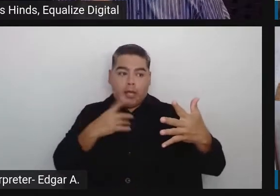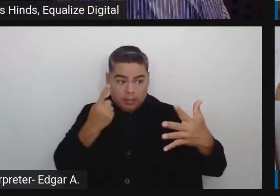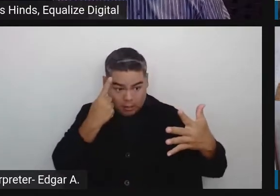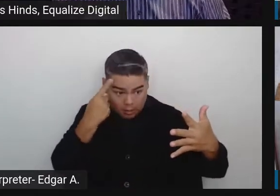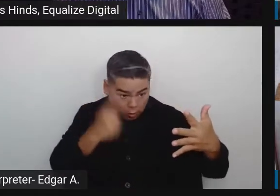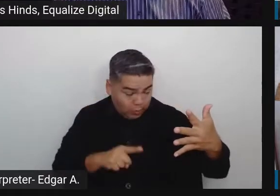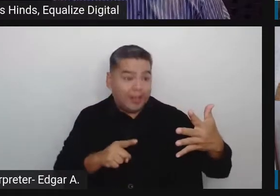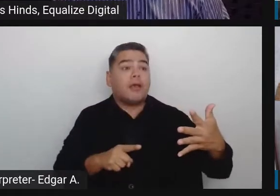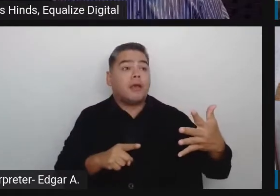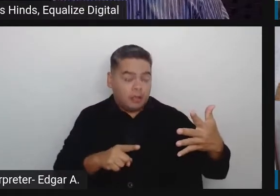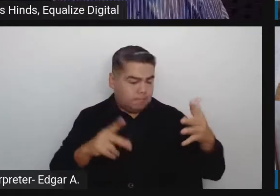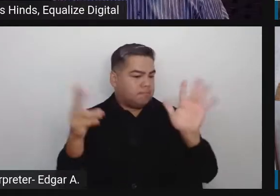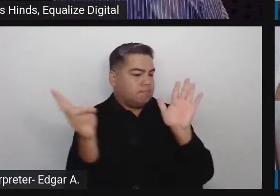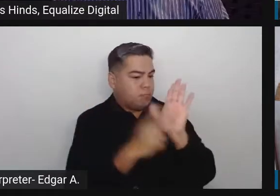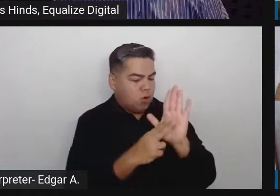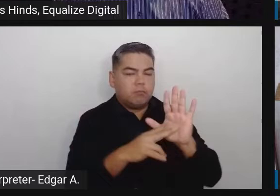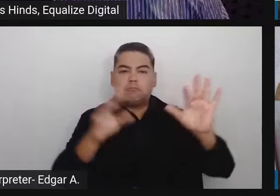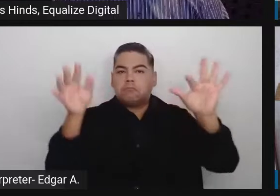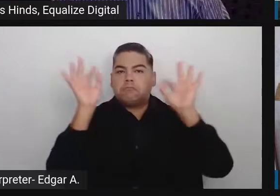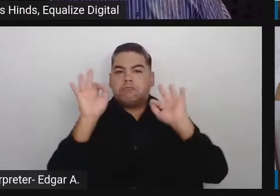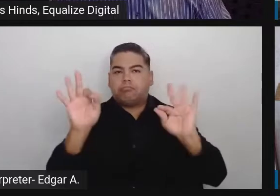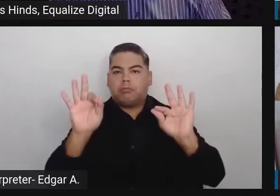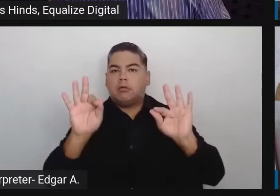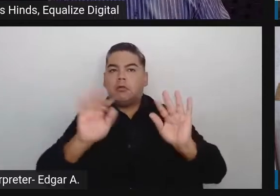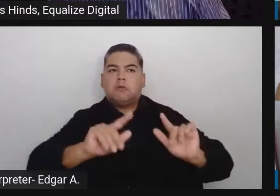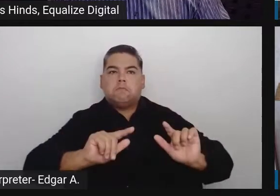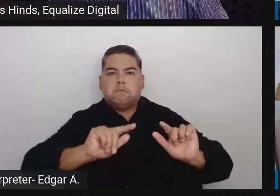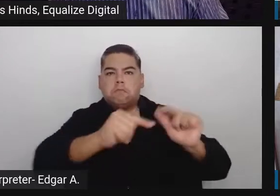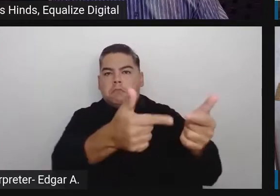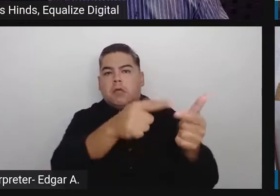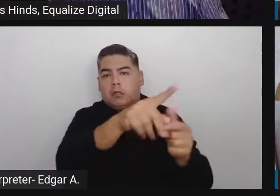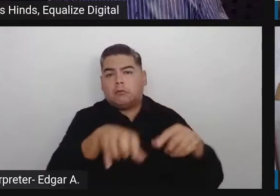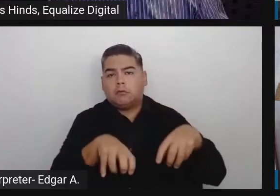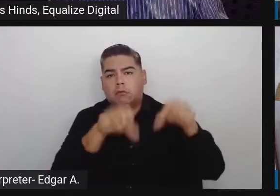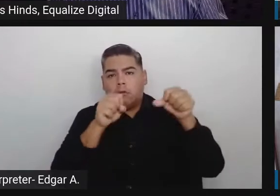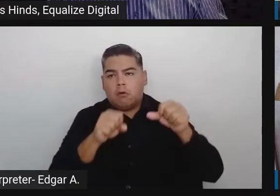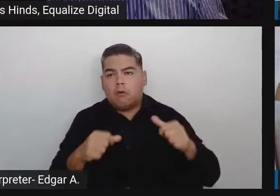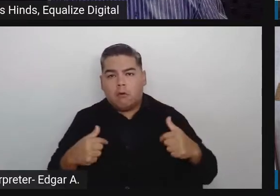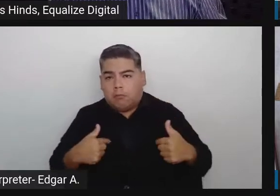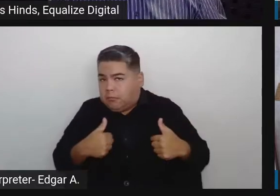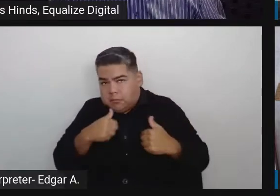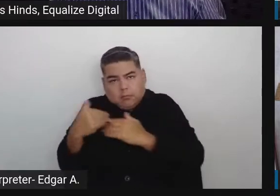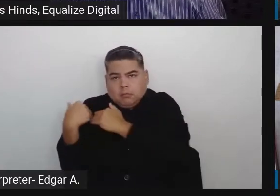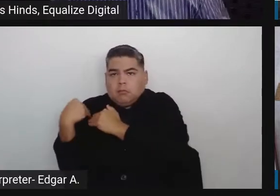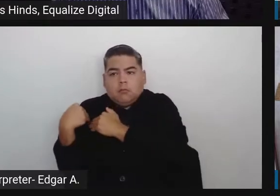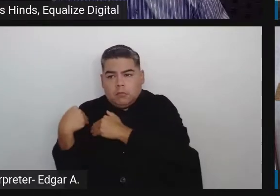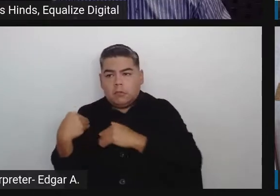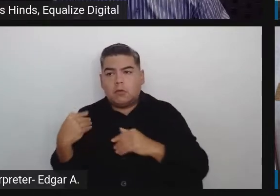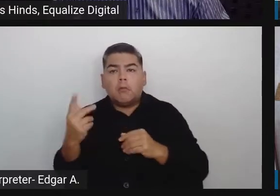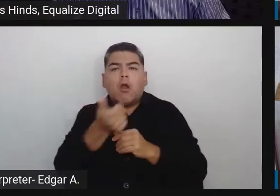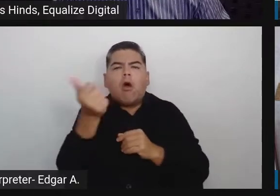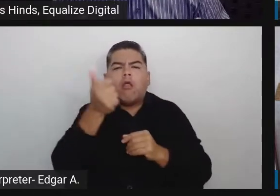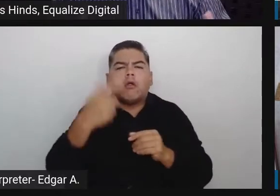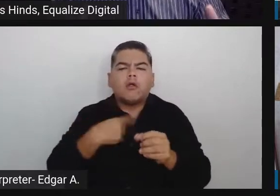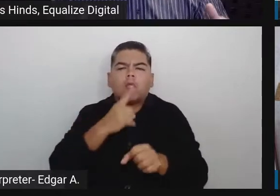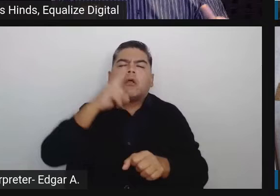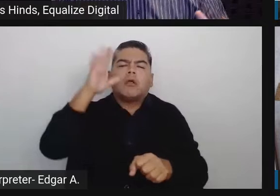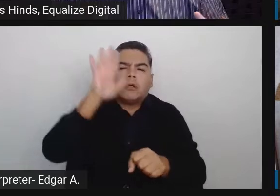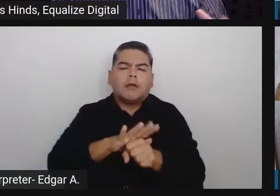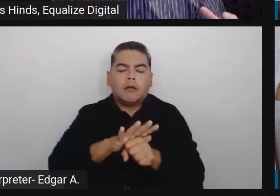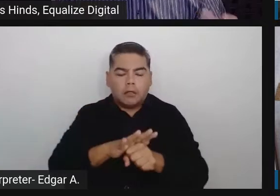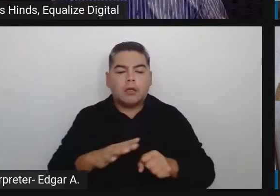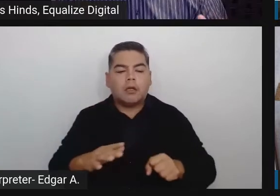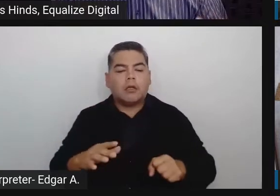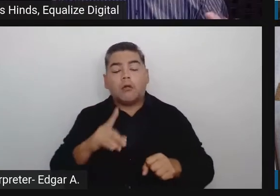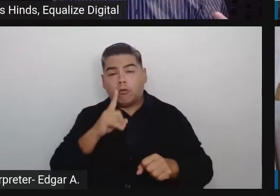trust retain complete control of the website, right? But even beyond that, the other thing in our guarantee is we only will